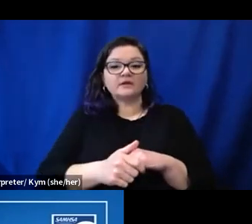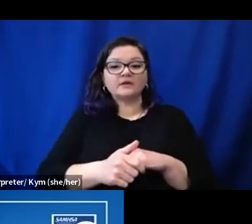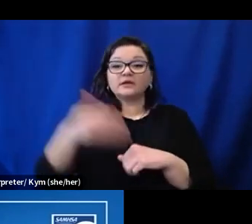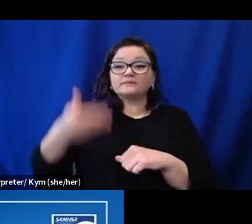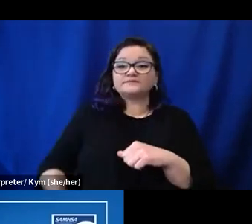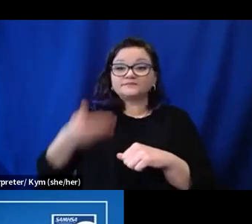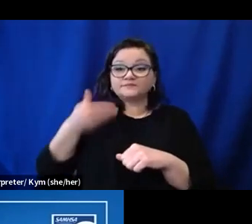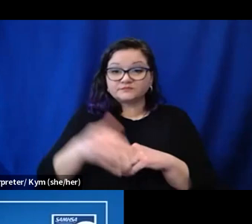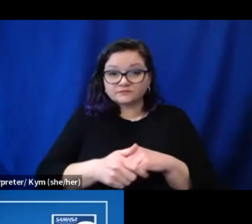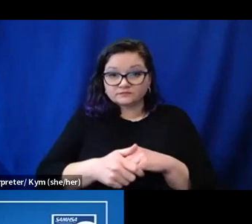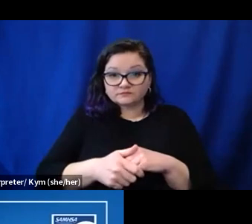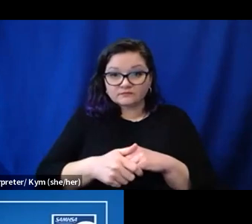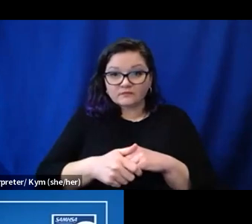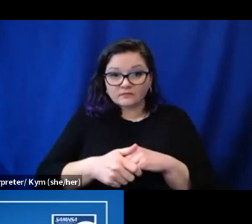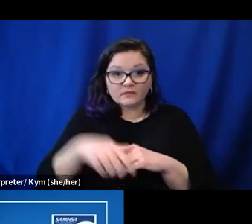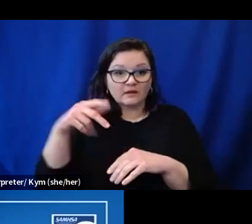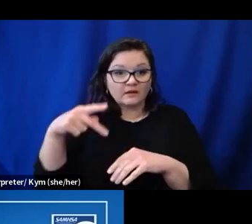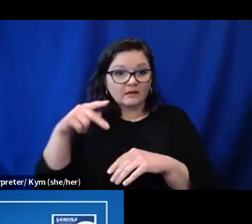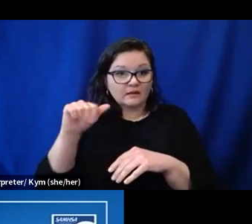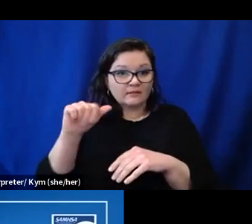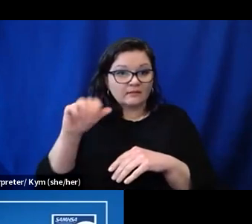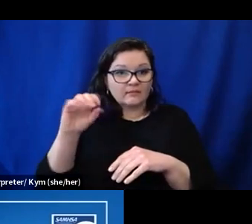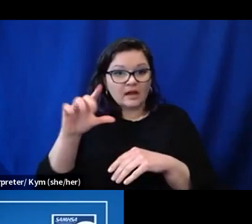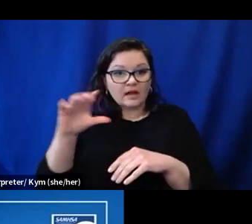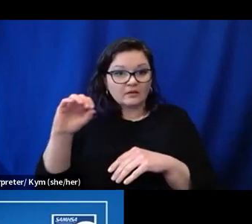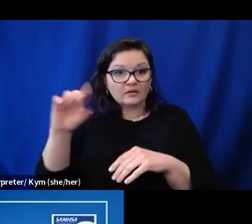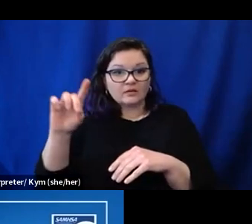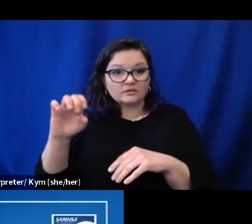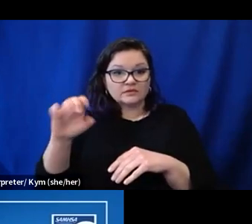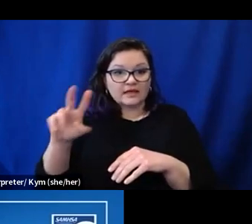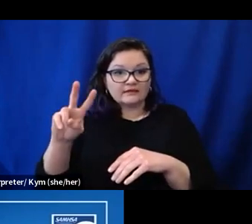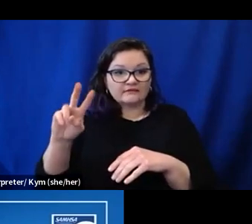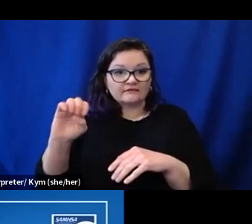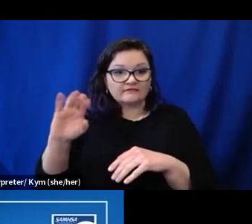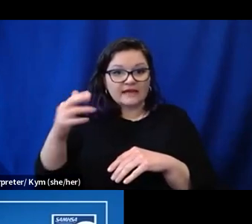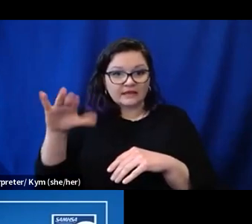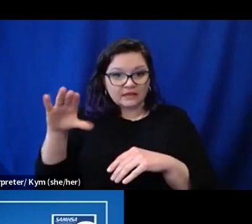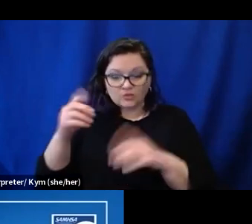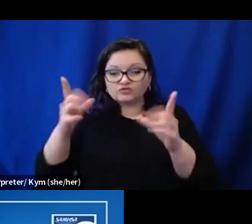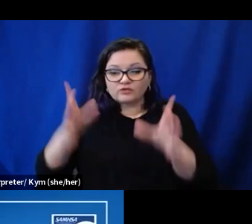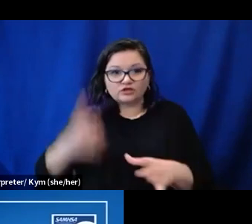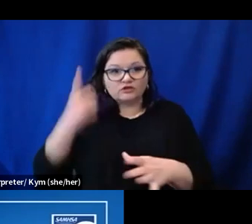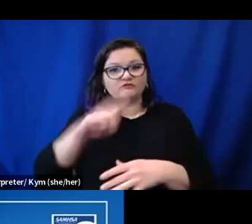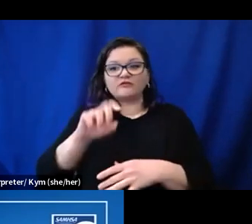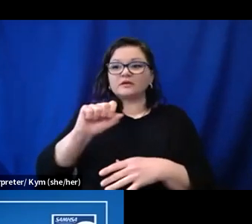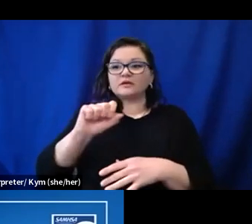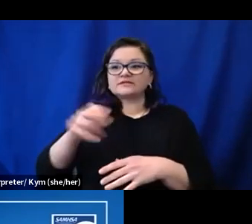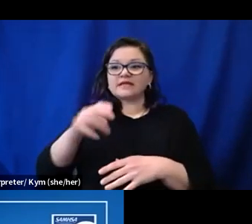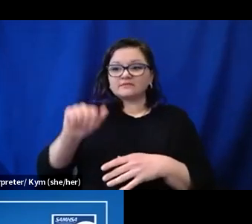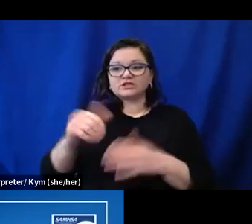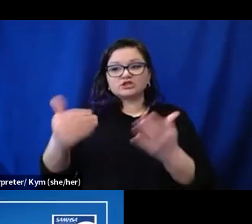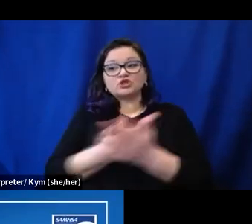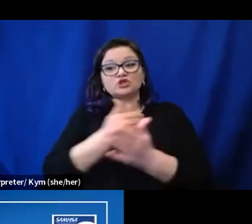Paolo DiVecchio. I'm the director of SAMHSA's new Office of Recovery.